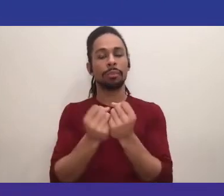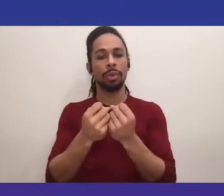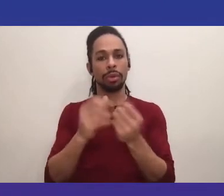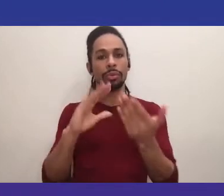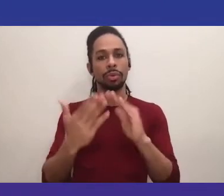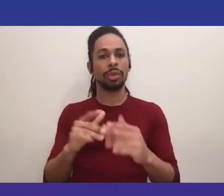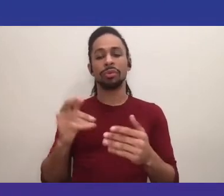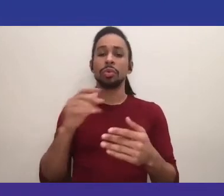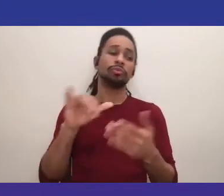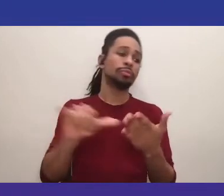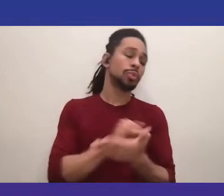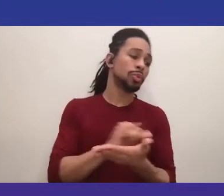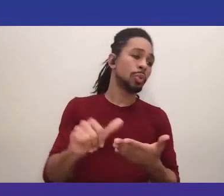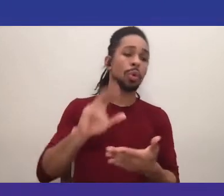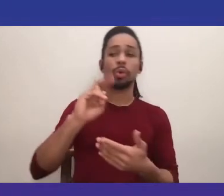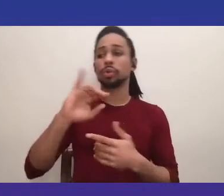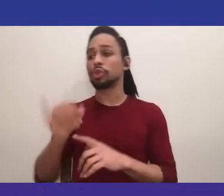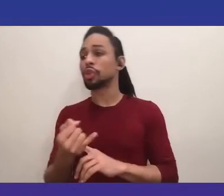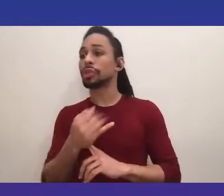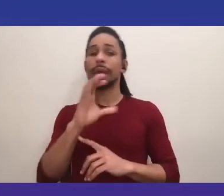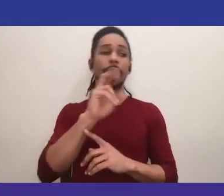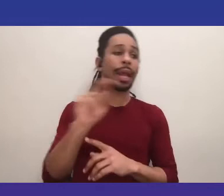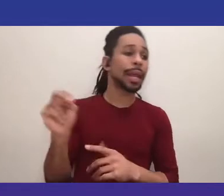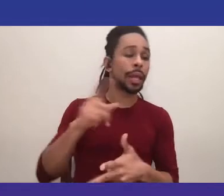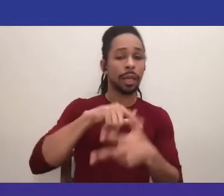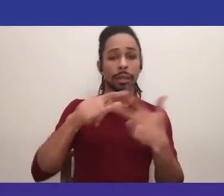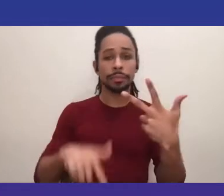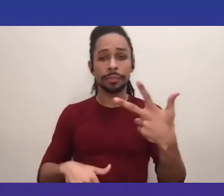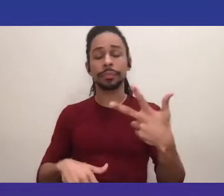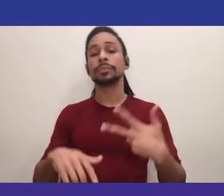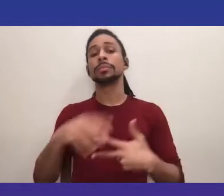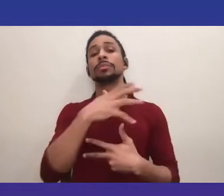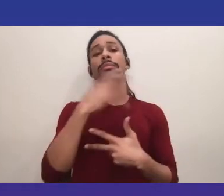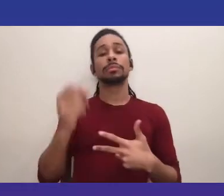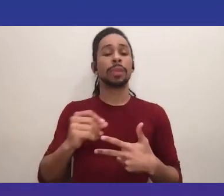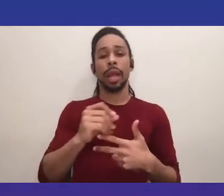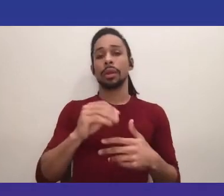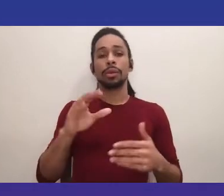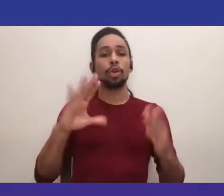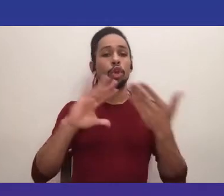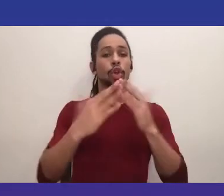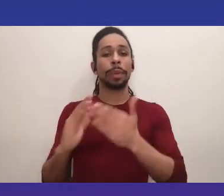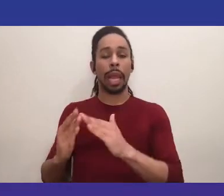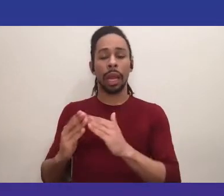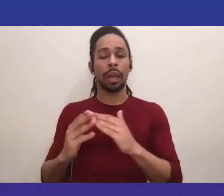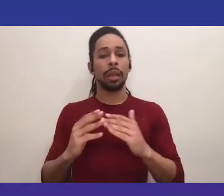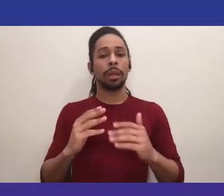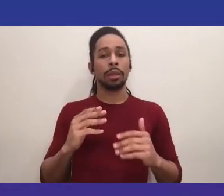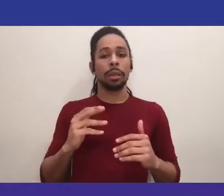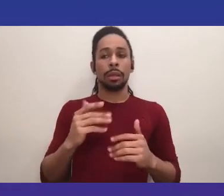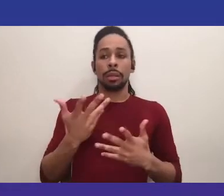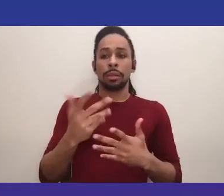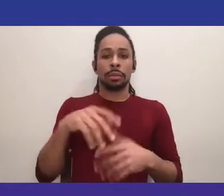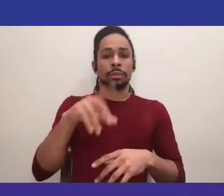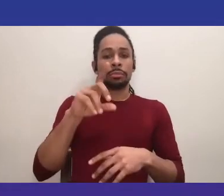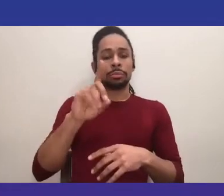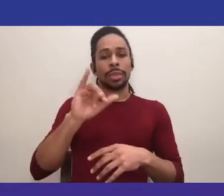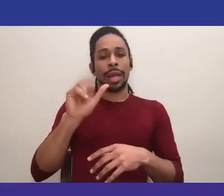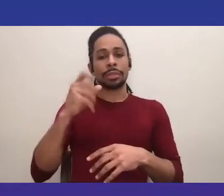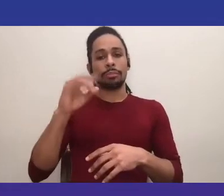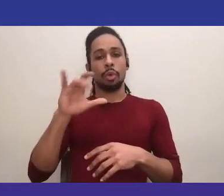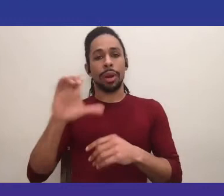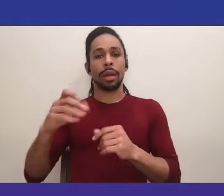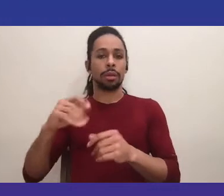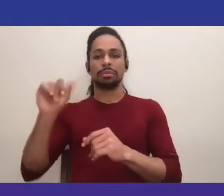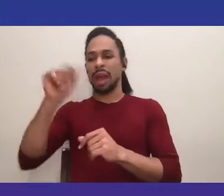Connecticut. You know, you have also urban, multiracial, diasporic Native communities. But particularly to be thinking about